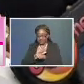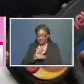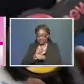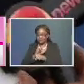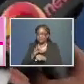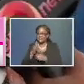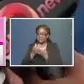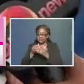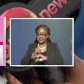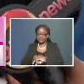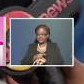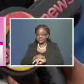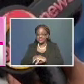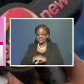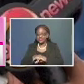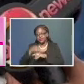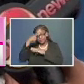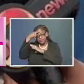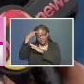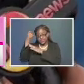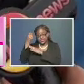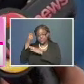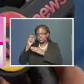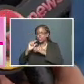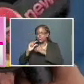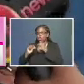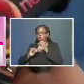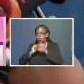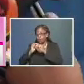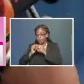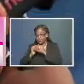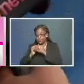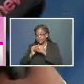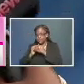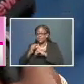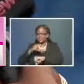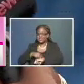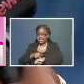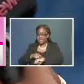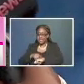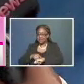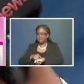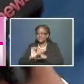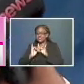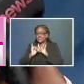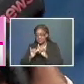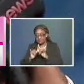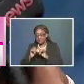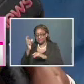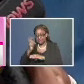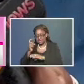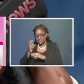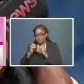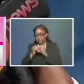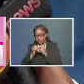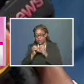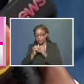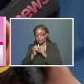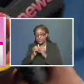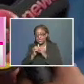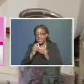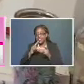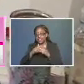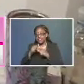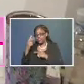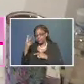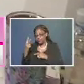times. And that's because the global demand still outstrips supply. Boyson noted that three of